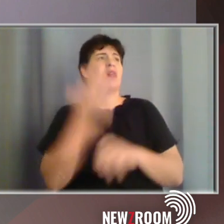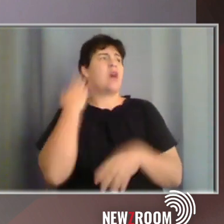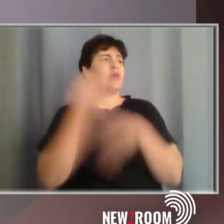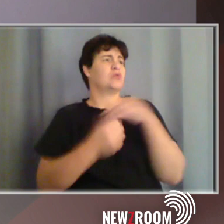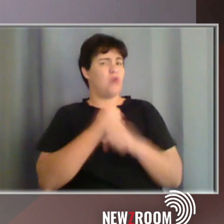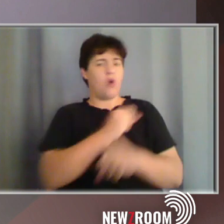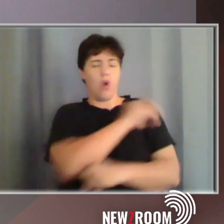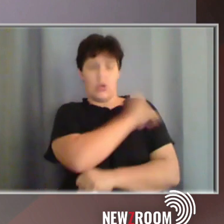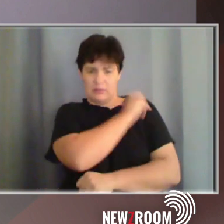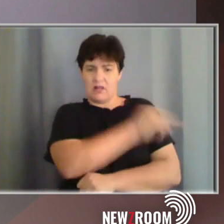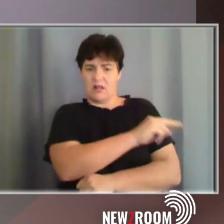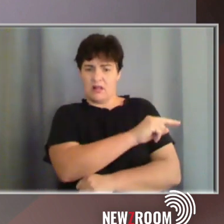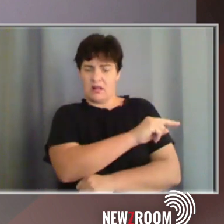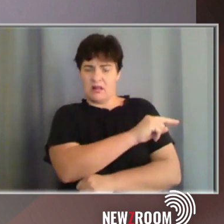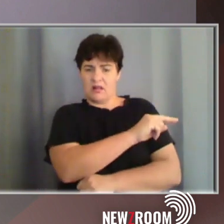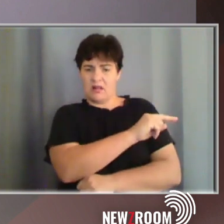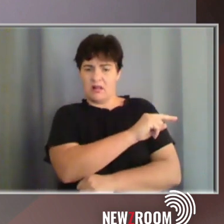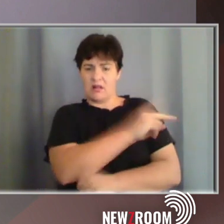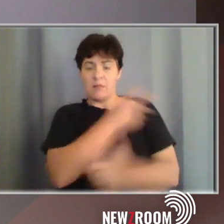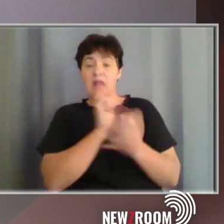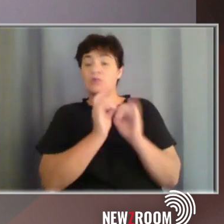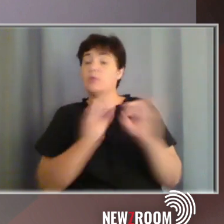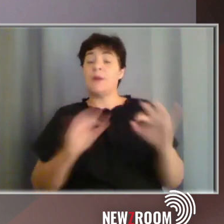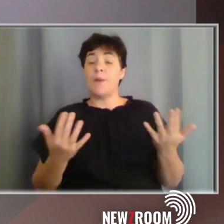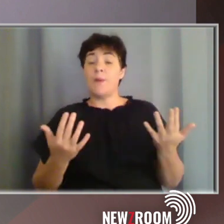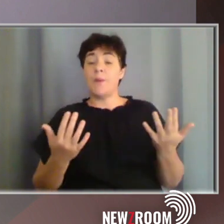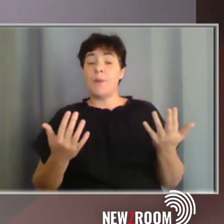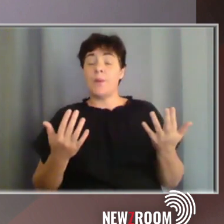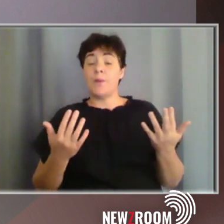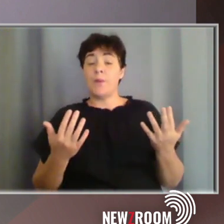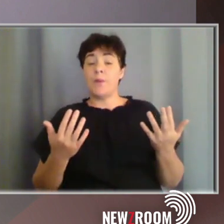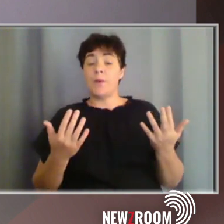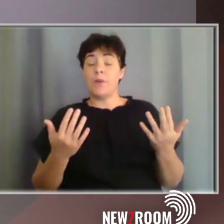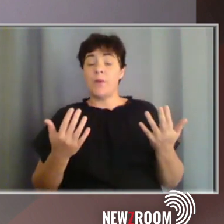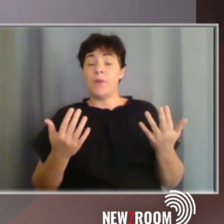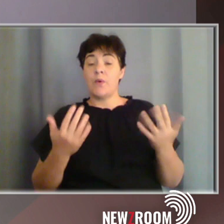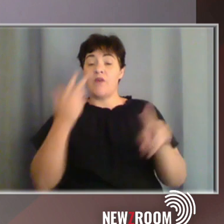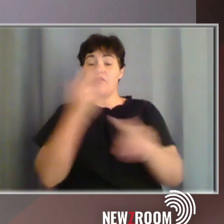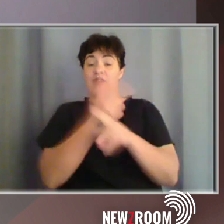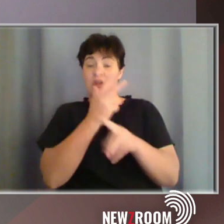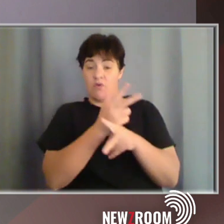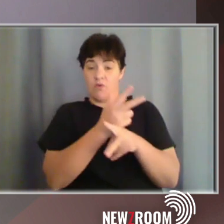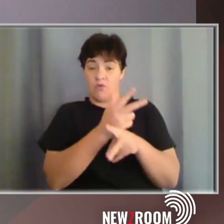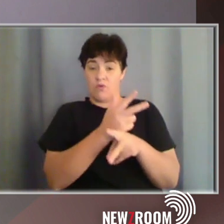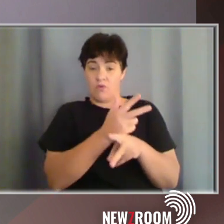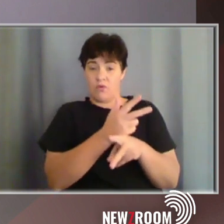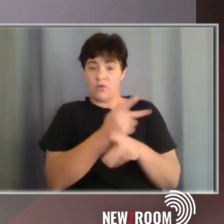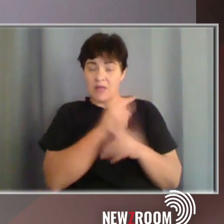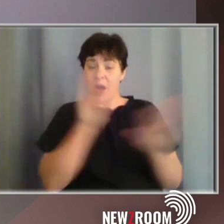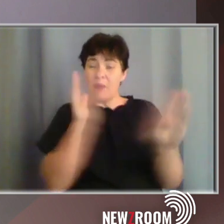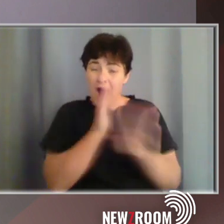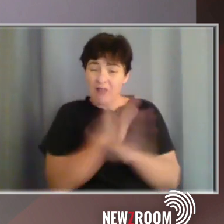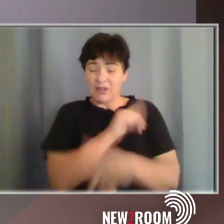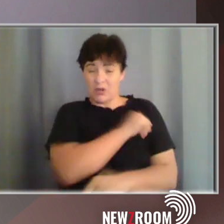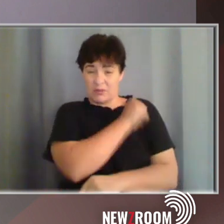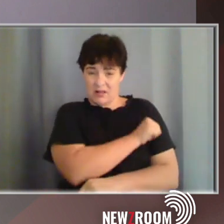I could only interpret for him via a video and all of that. And this was a private hospital. Even